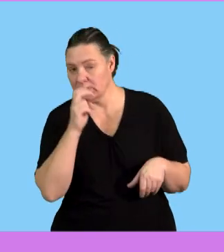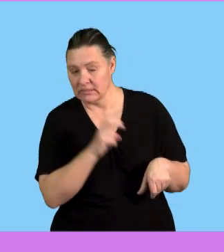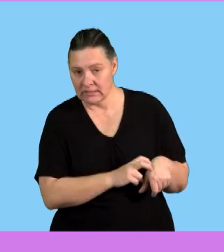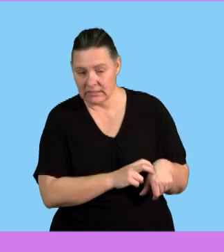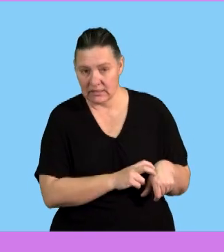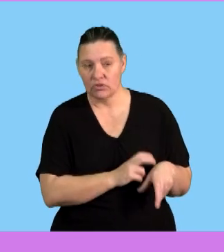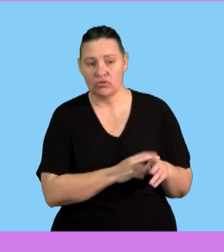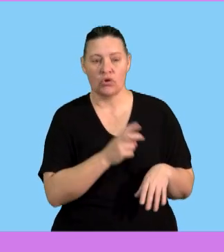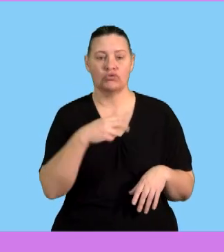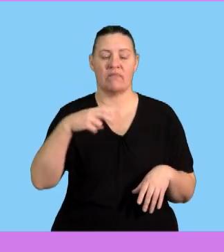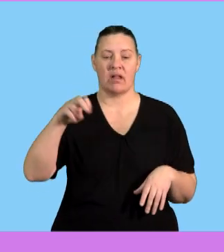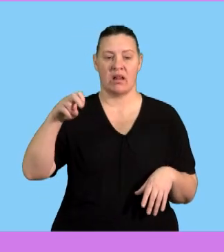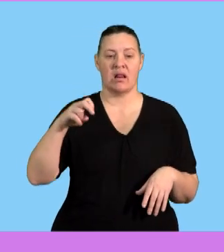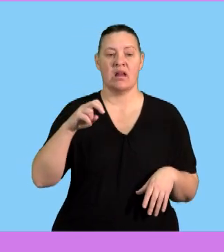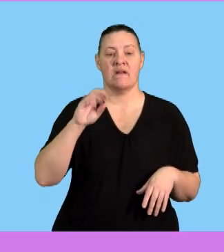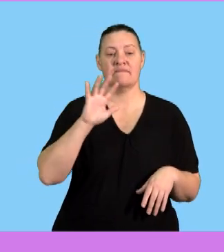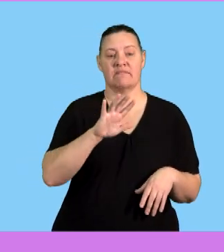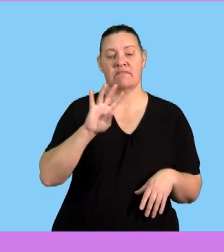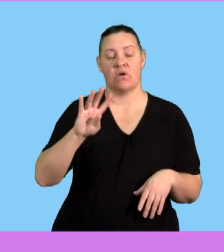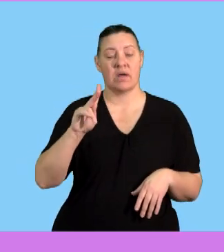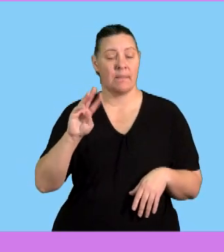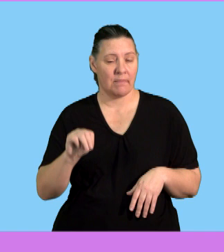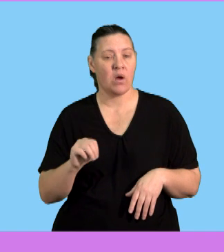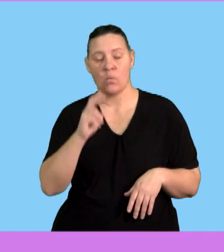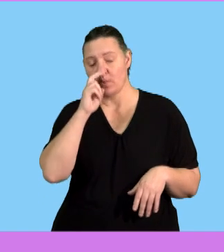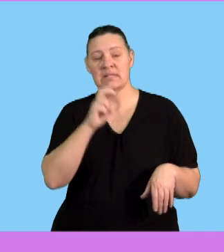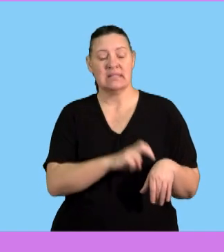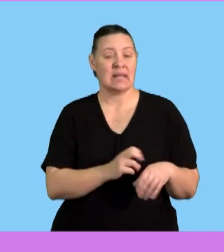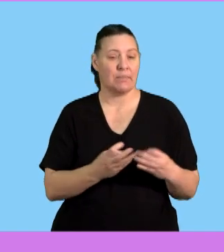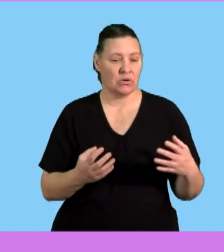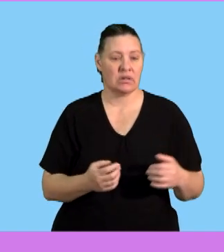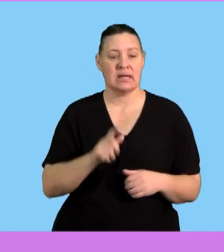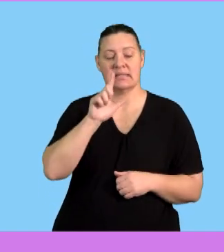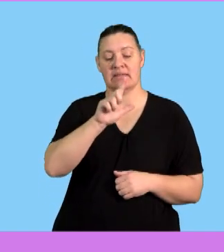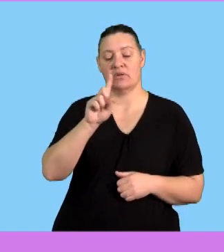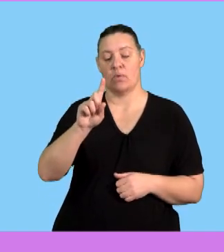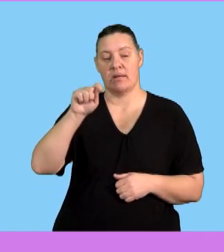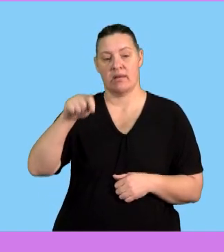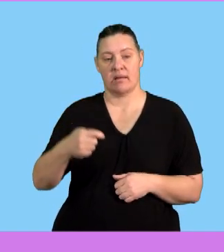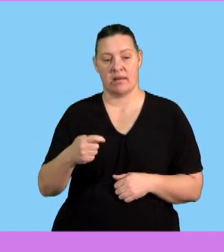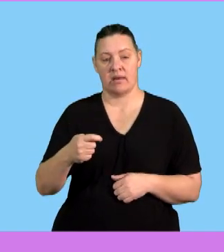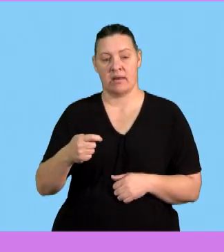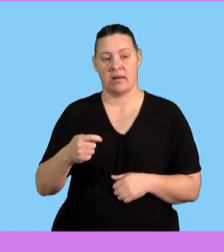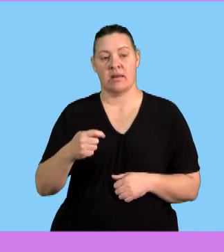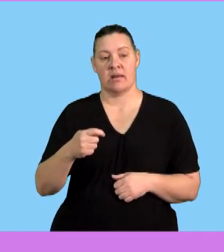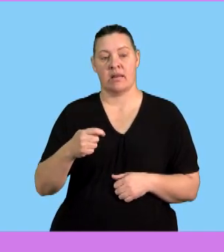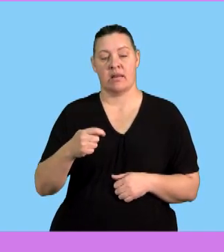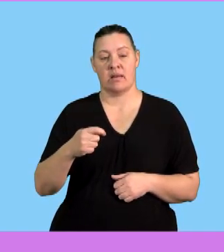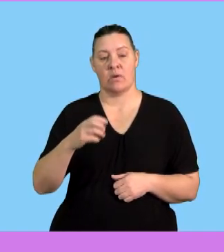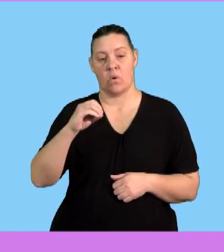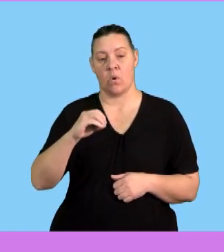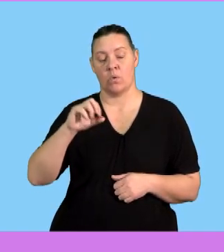for us to travel 54 kilometers. We will only be needing 71 Rand